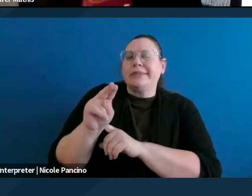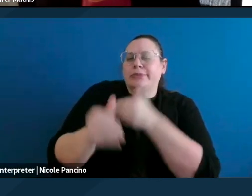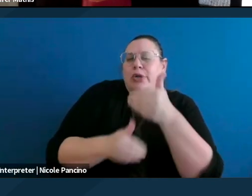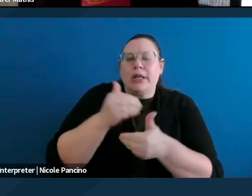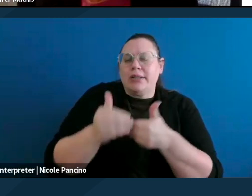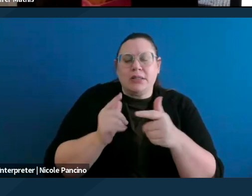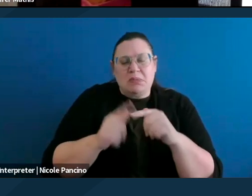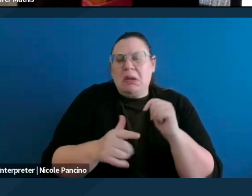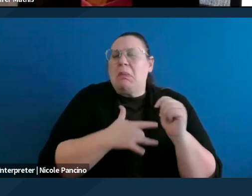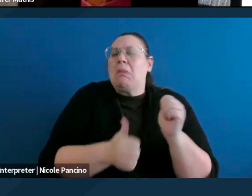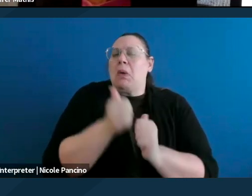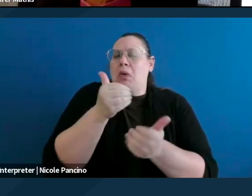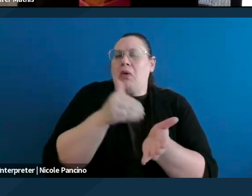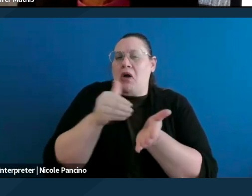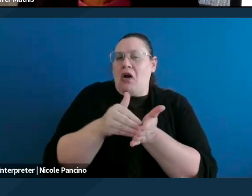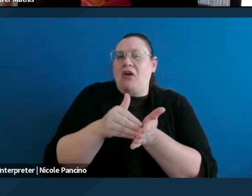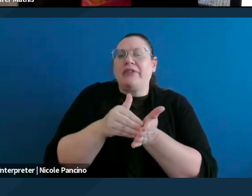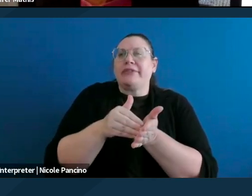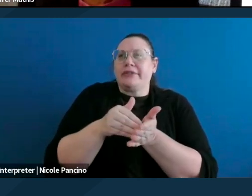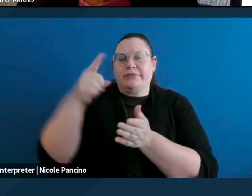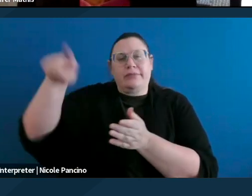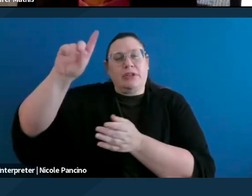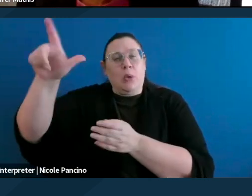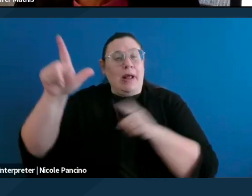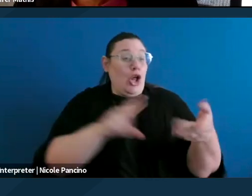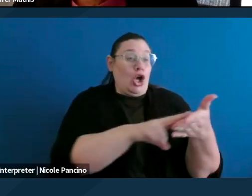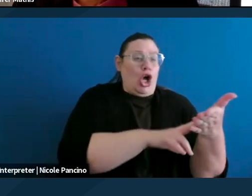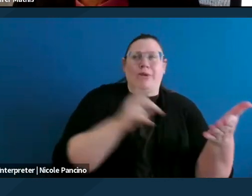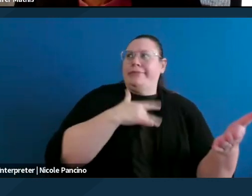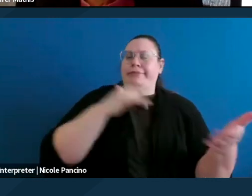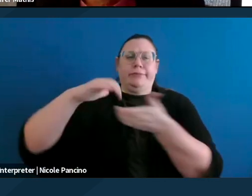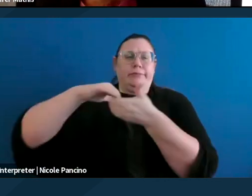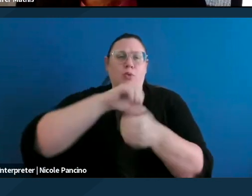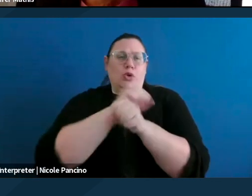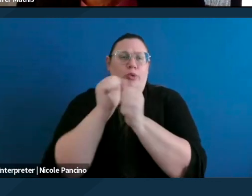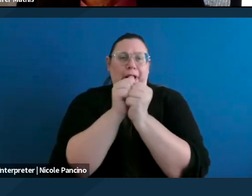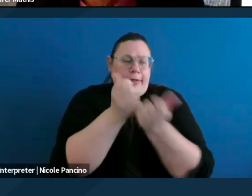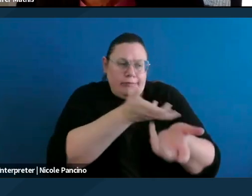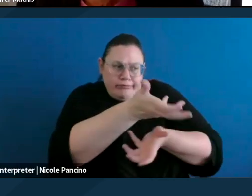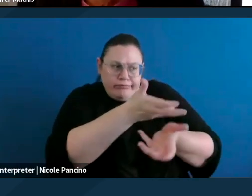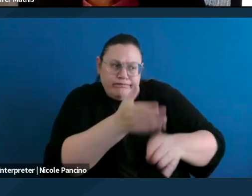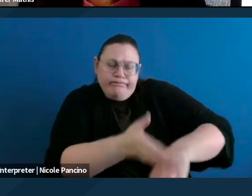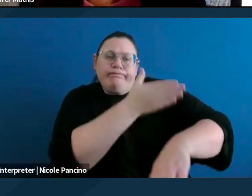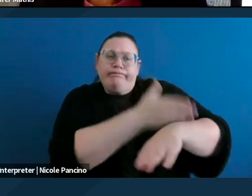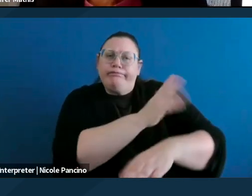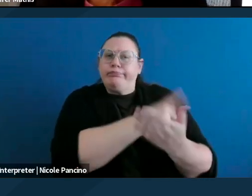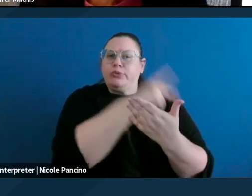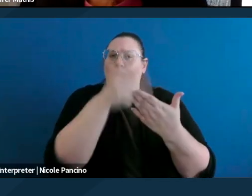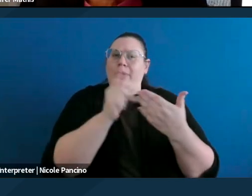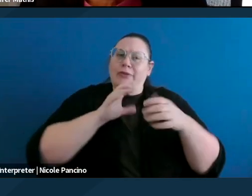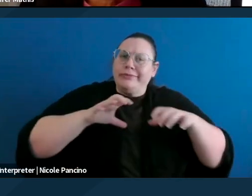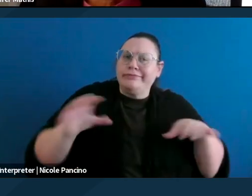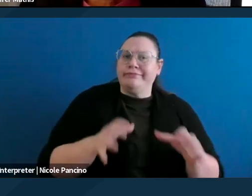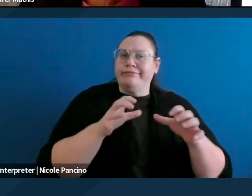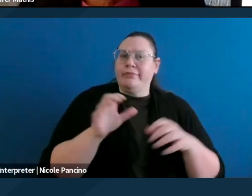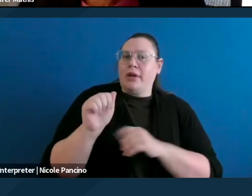they tend to work collaboratively with contractors to improve their affirmative action programs. If we